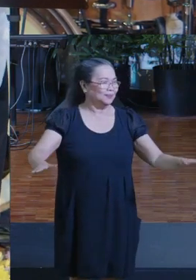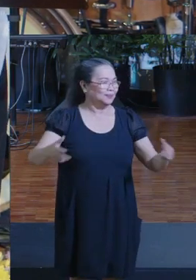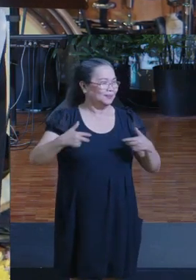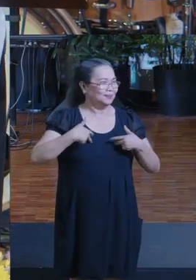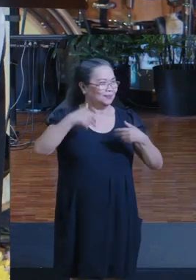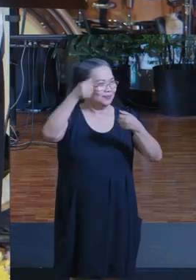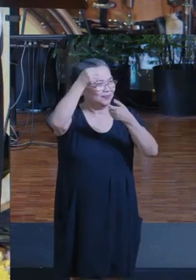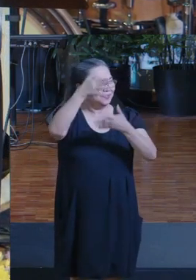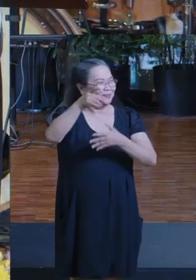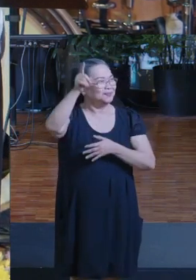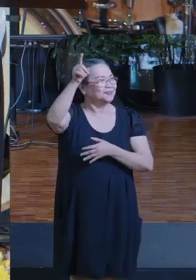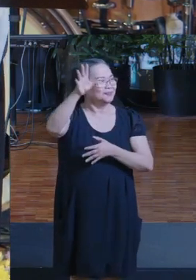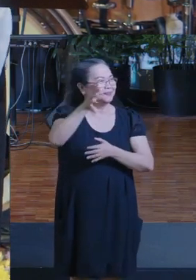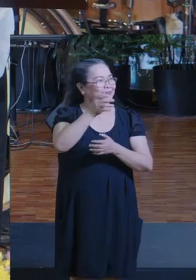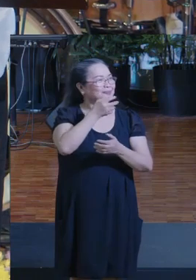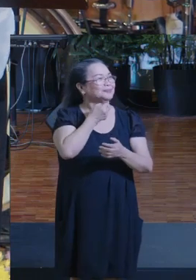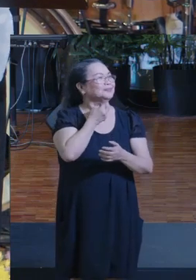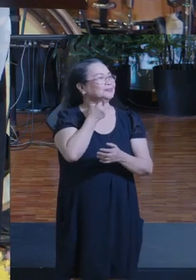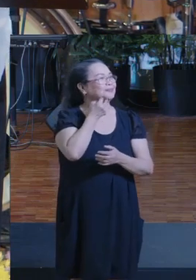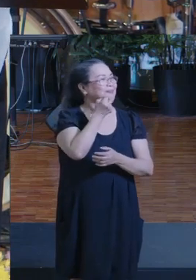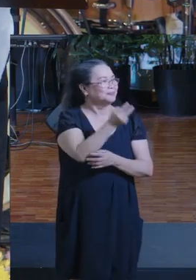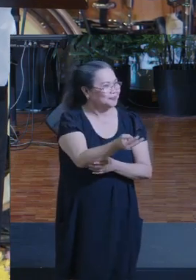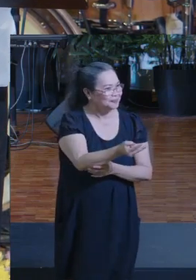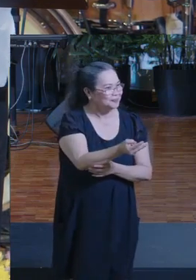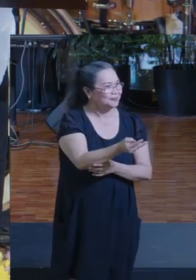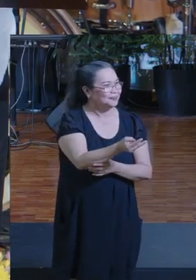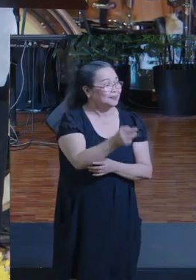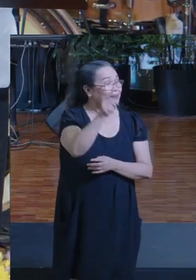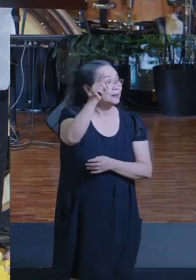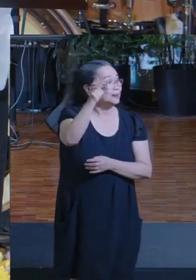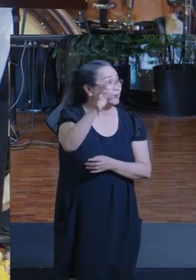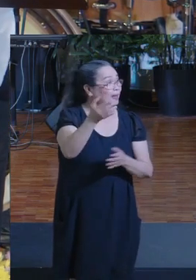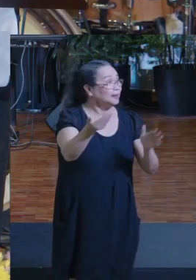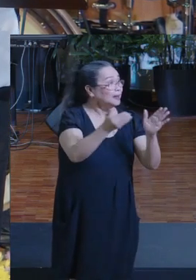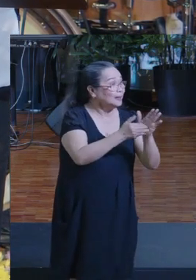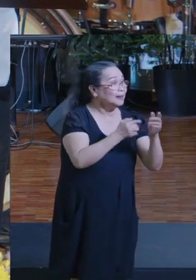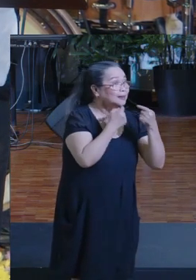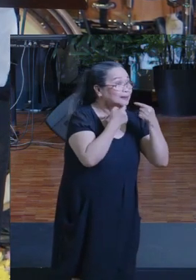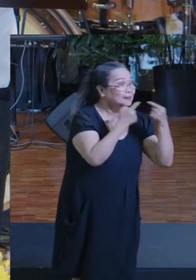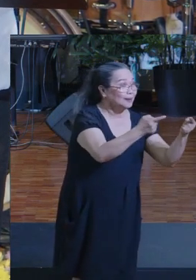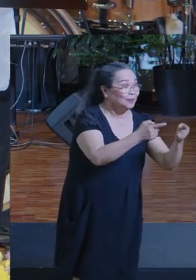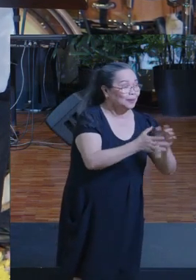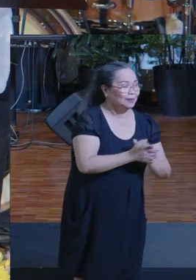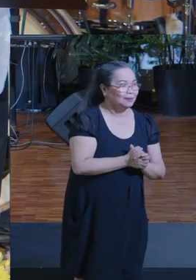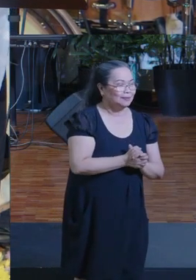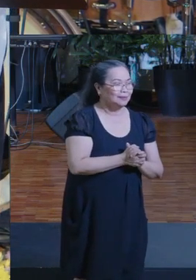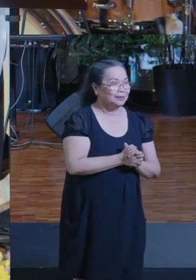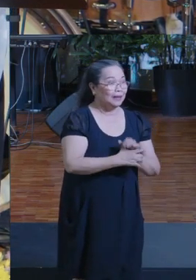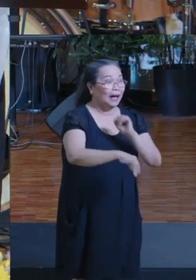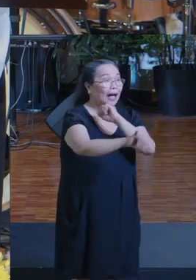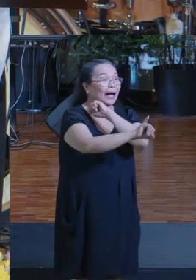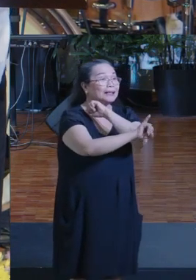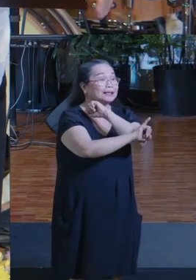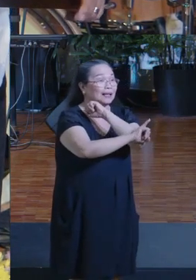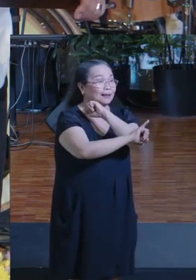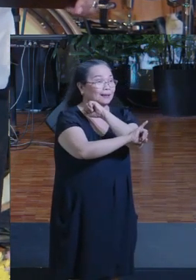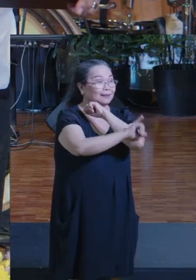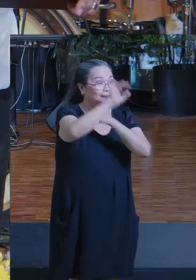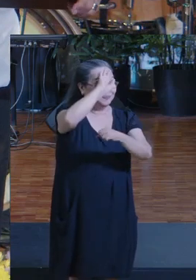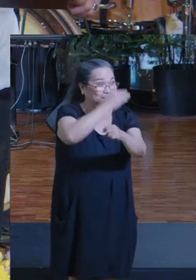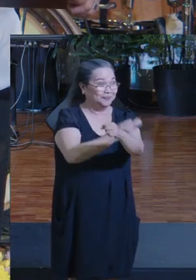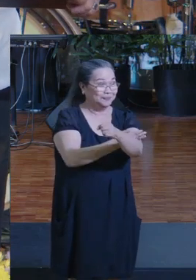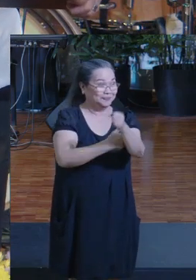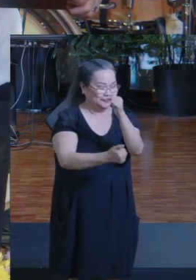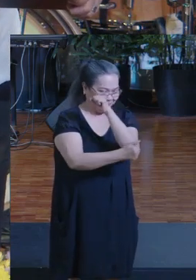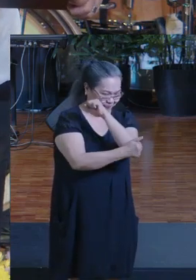obeyed my voice. Inulit ng Diyos. Nung si Isaac na,